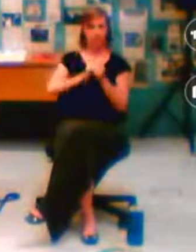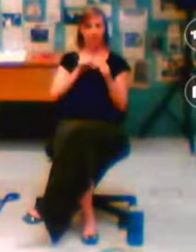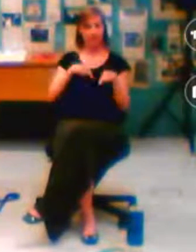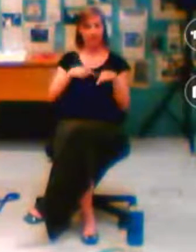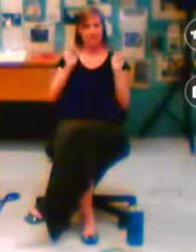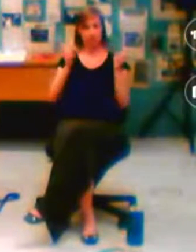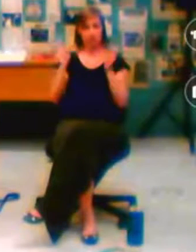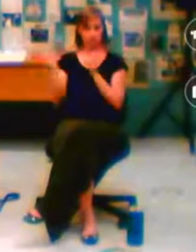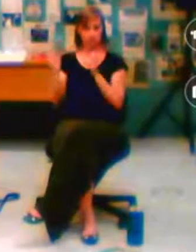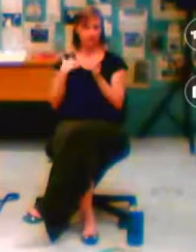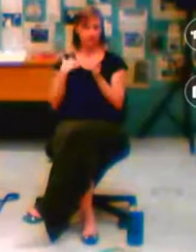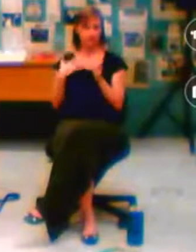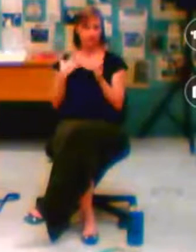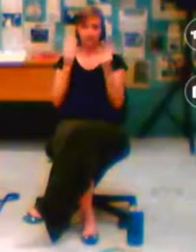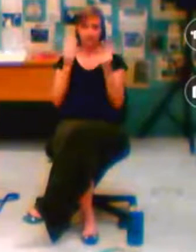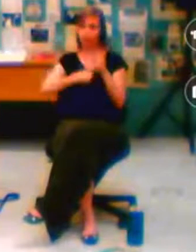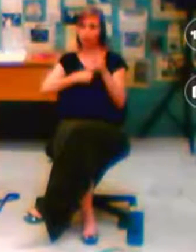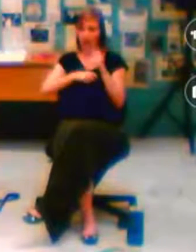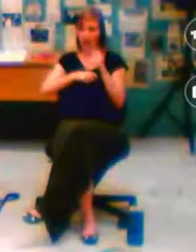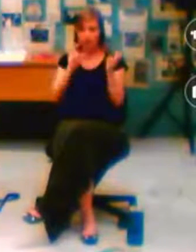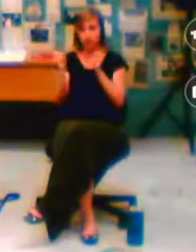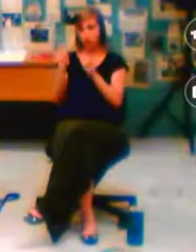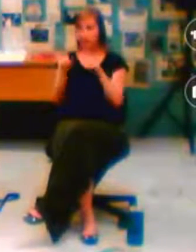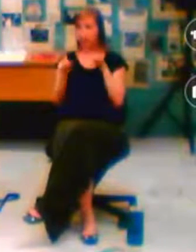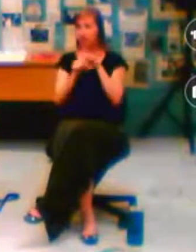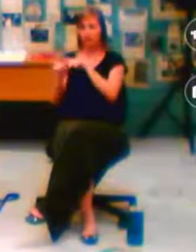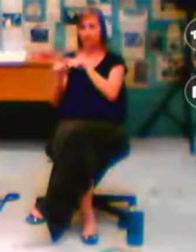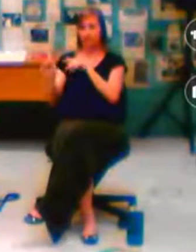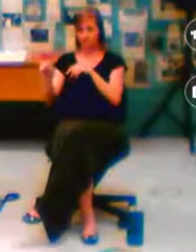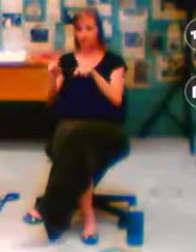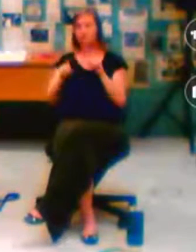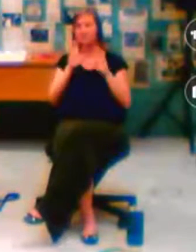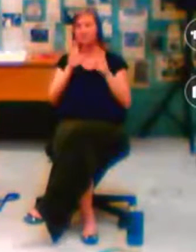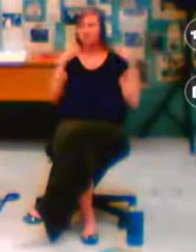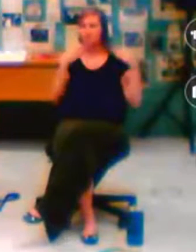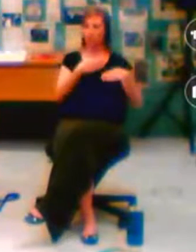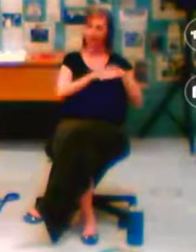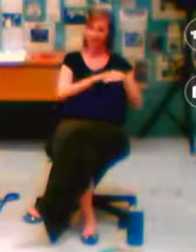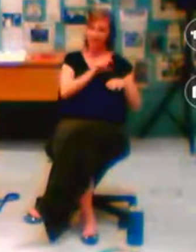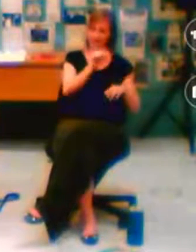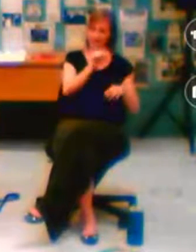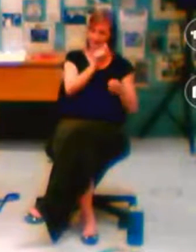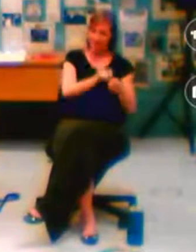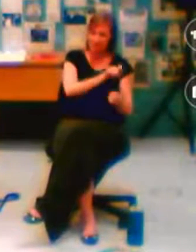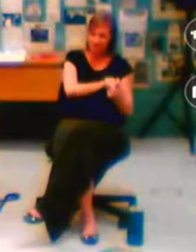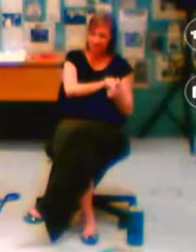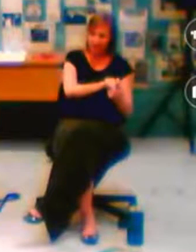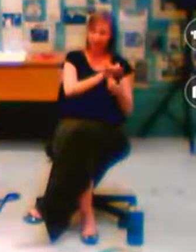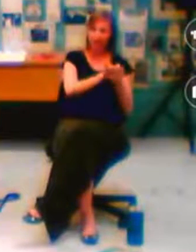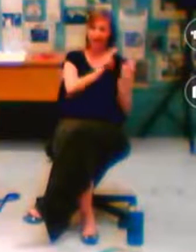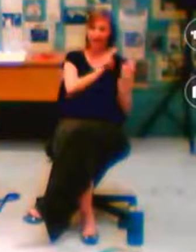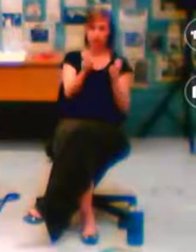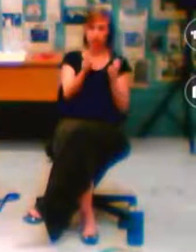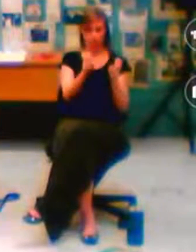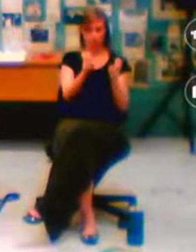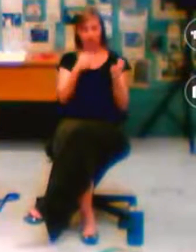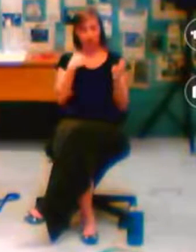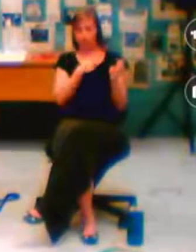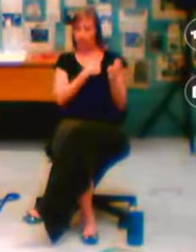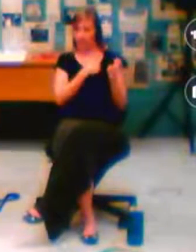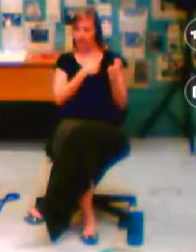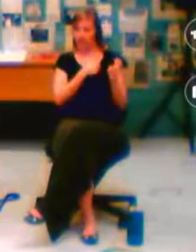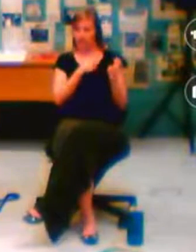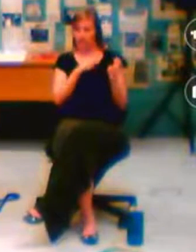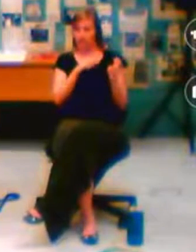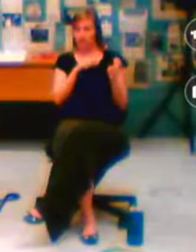are both friends of the community and to take the several hours out of their day to come up here and present on some issues that I